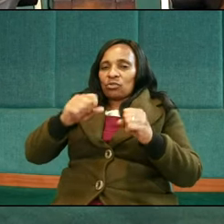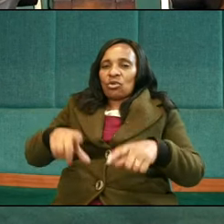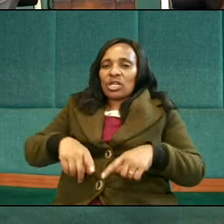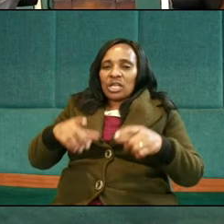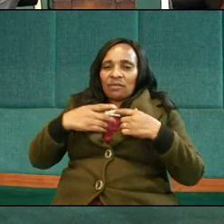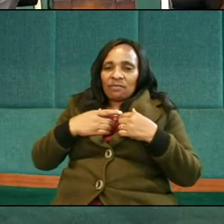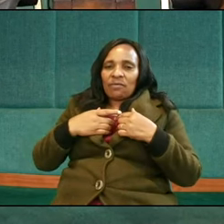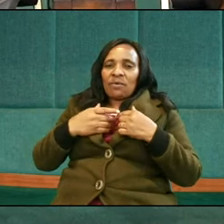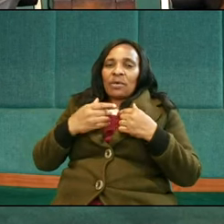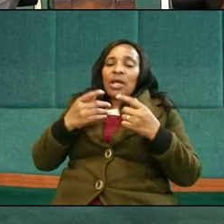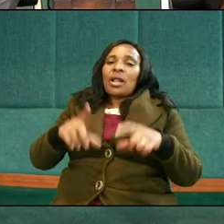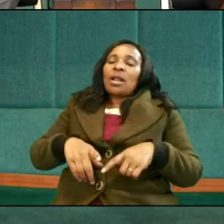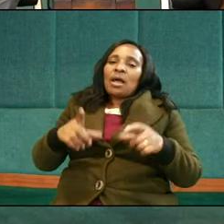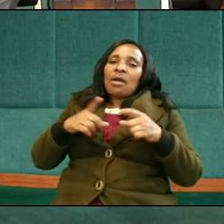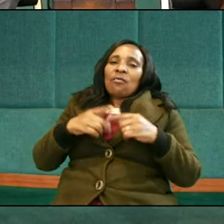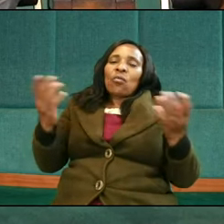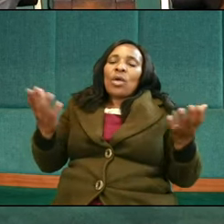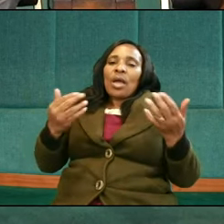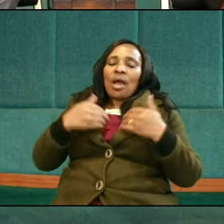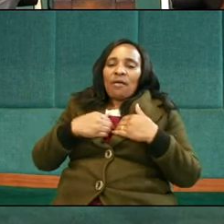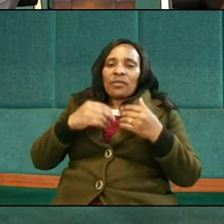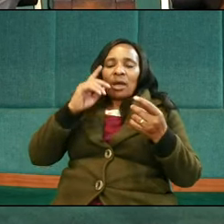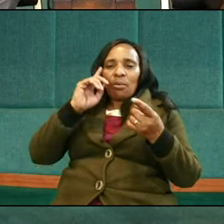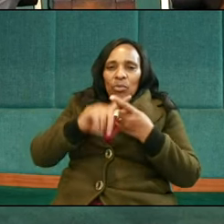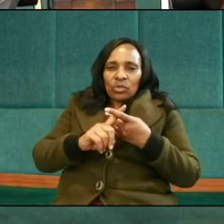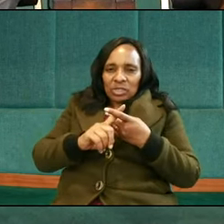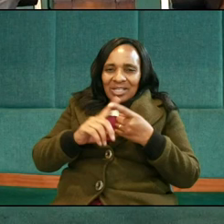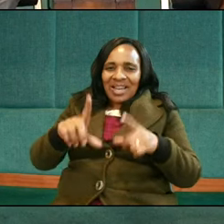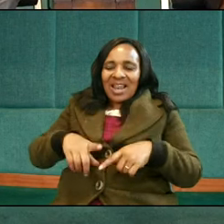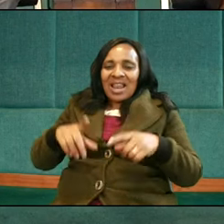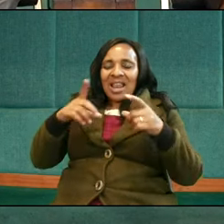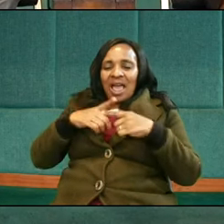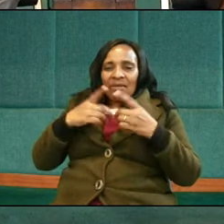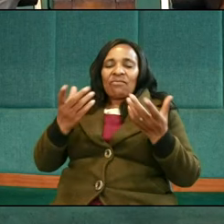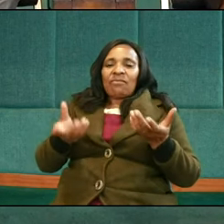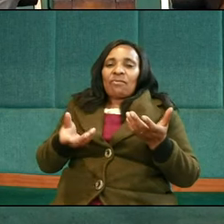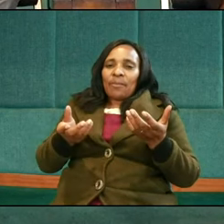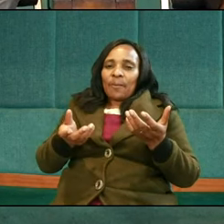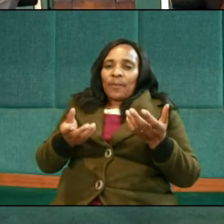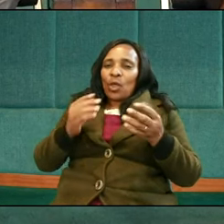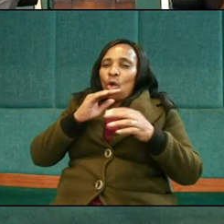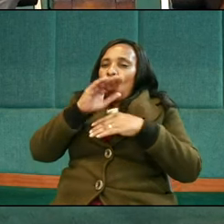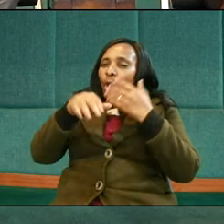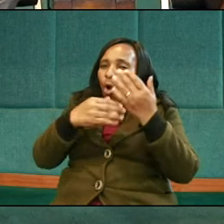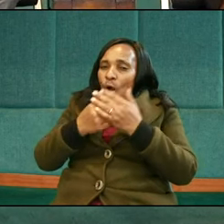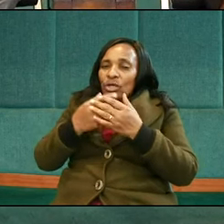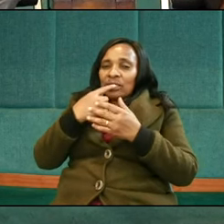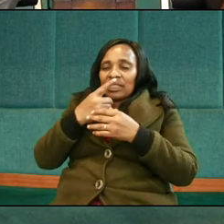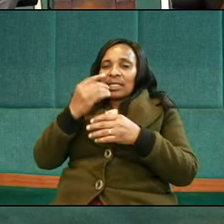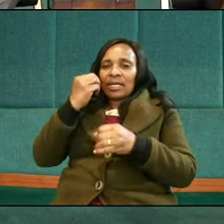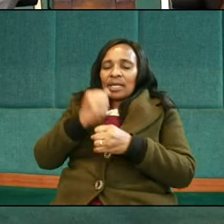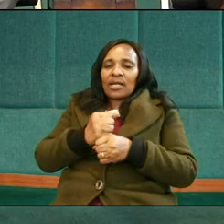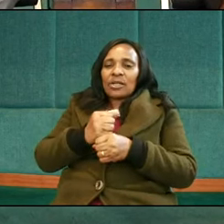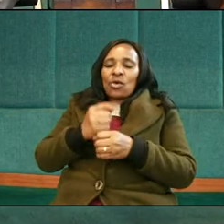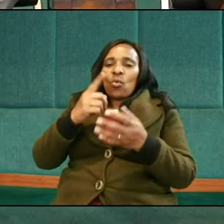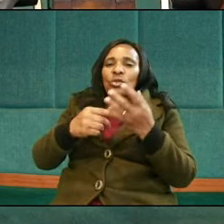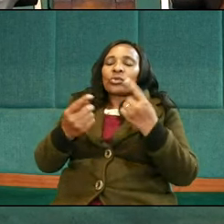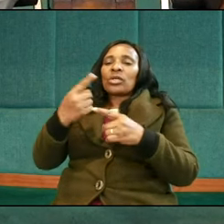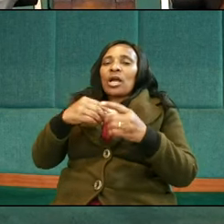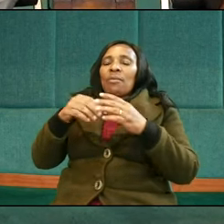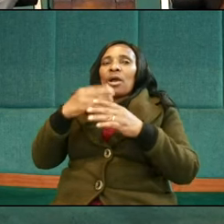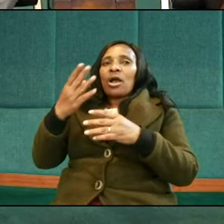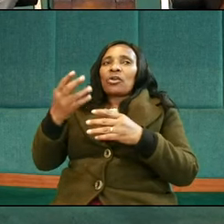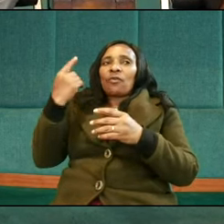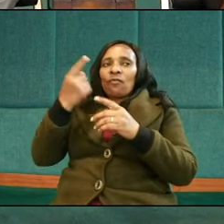whereby they can have a positive life sentence. In that, when all is said and done, what will come out from